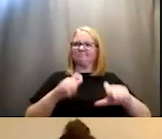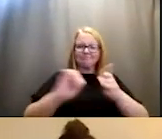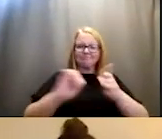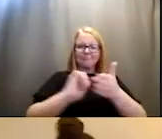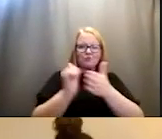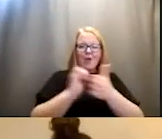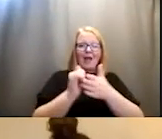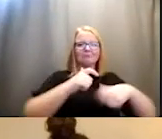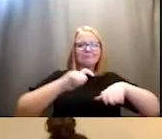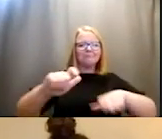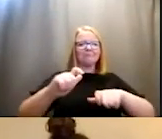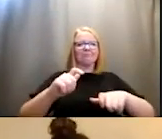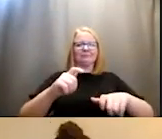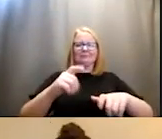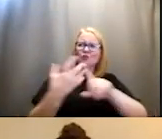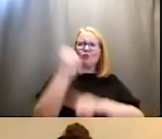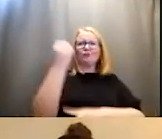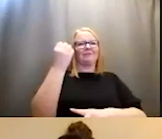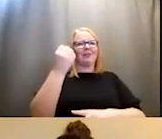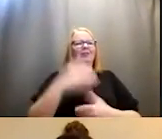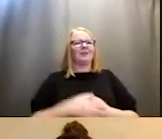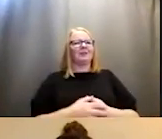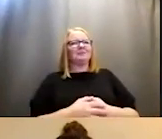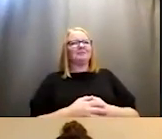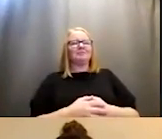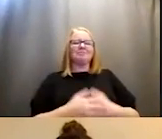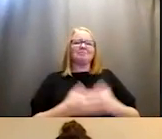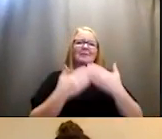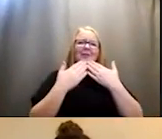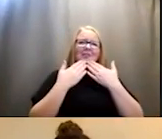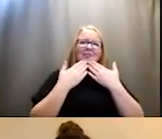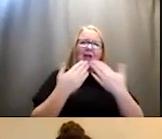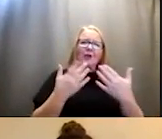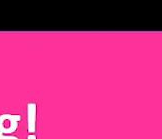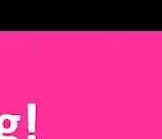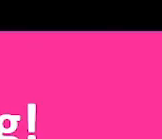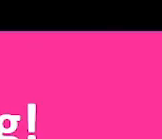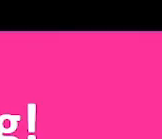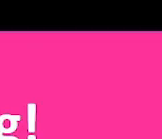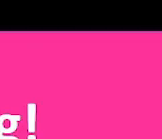hugely successful. So that's it. Thank you so much for joining.